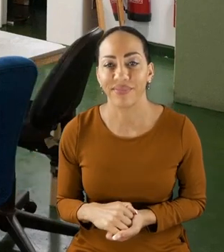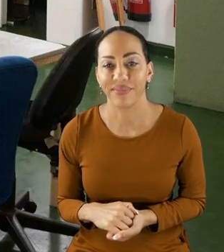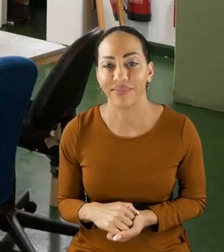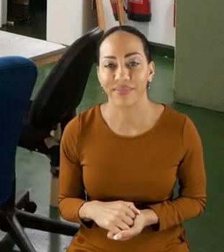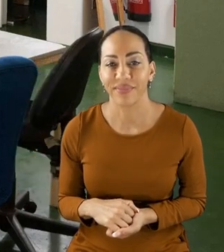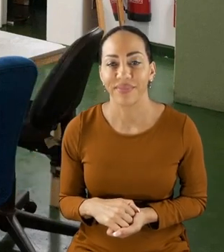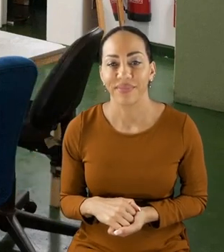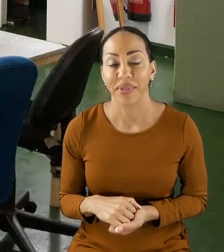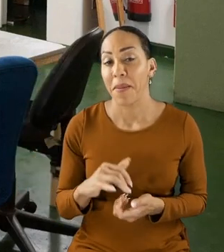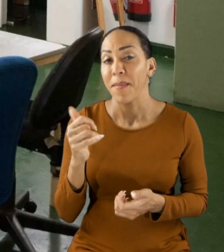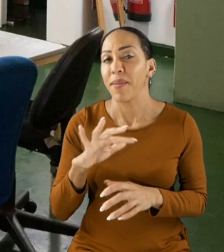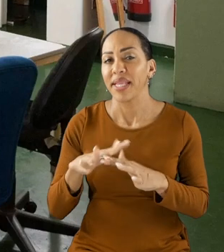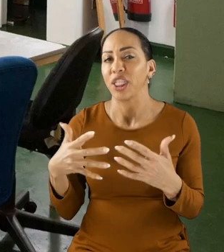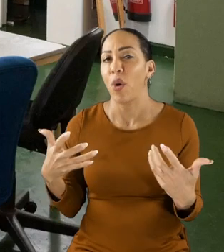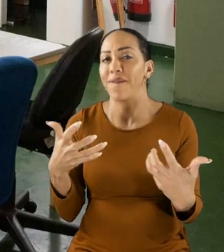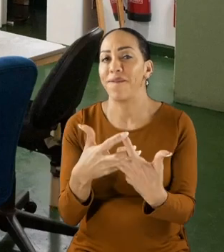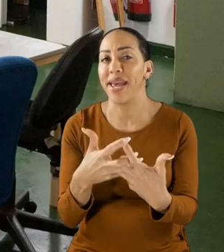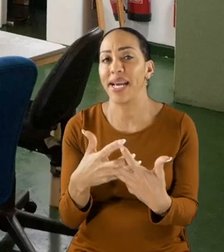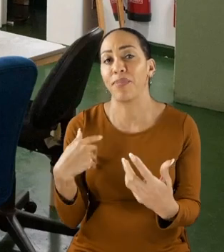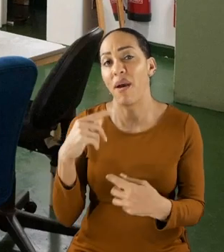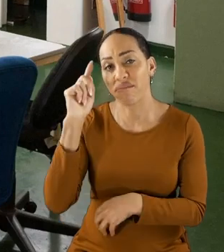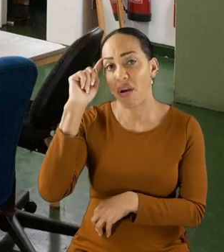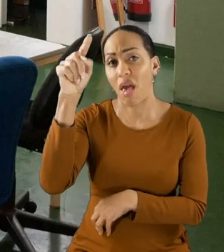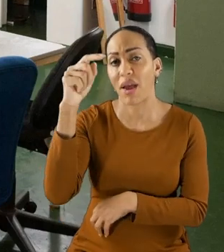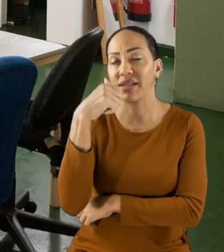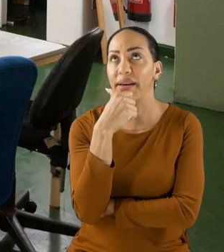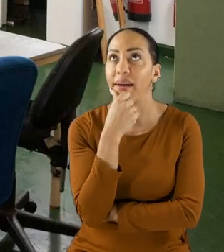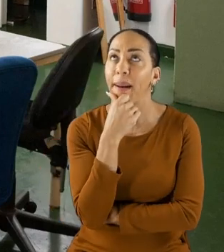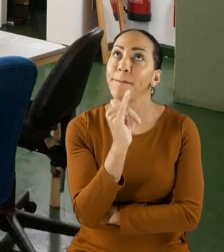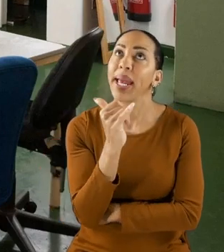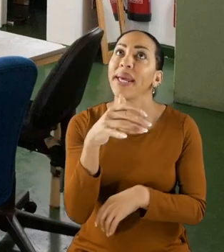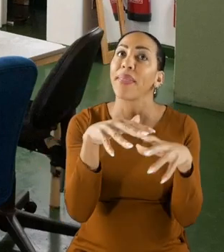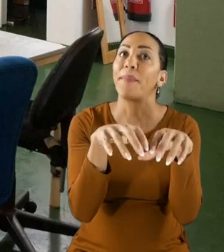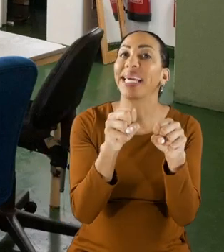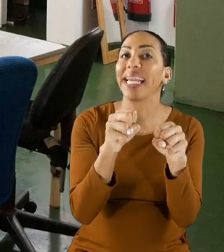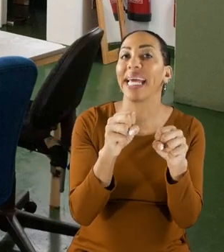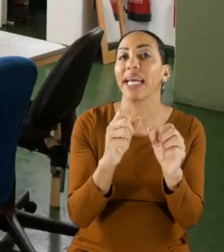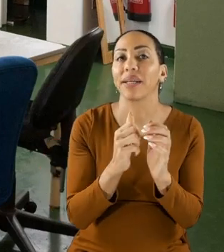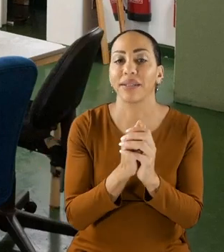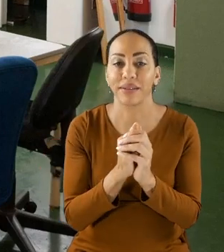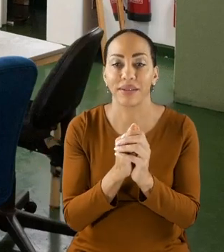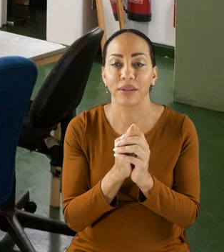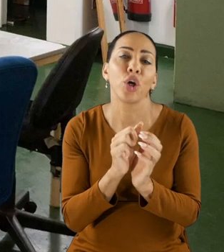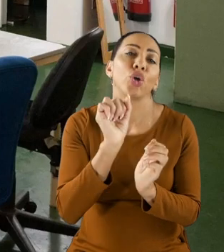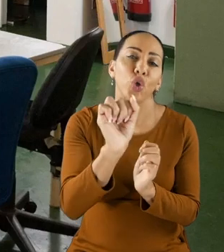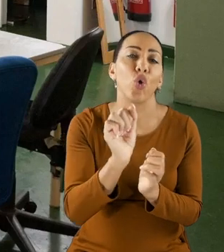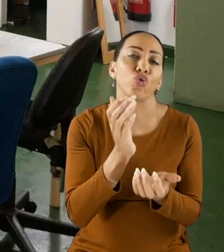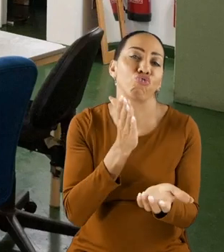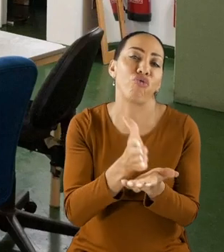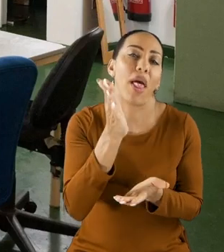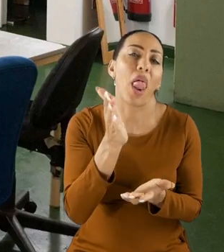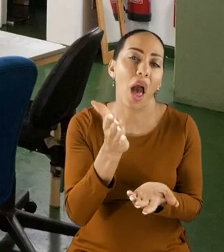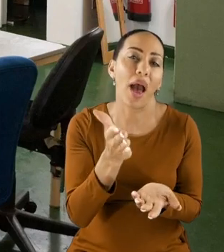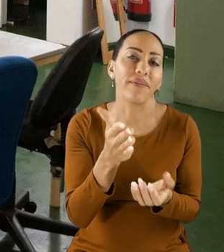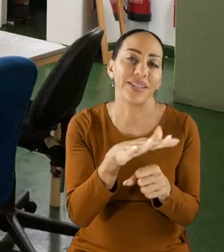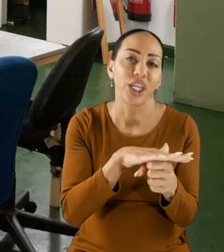I don't know if this may not fit in with the way you work, but at the beginning or somewhere, to have some yours is a real